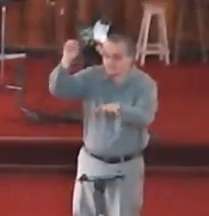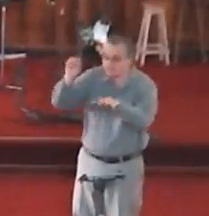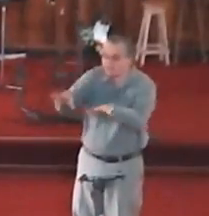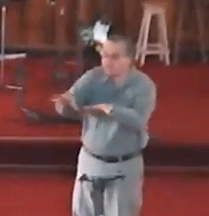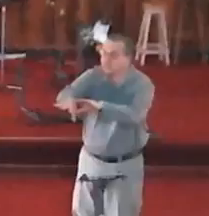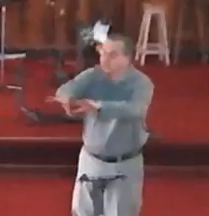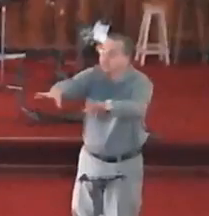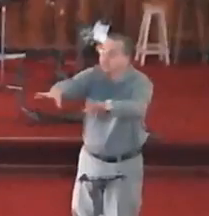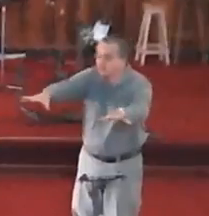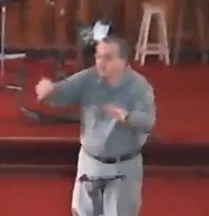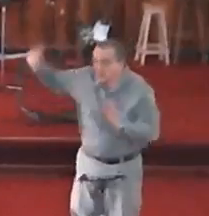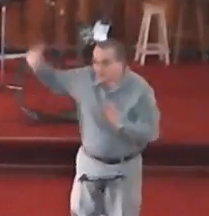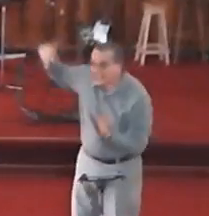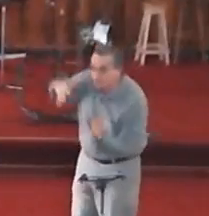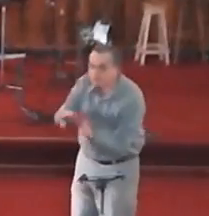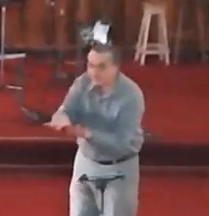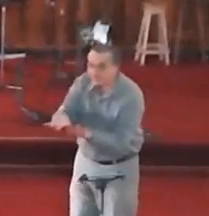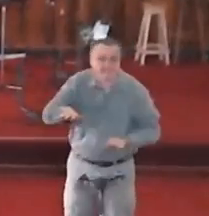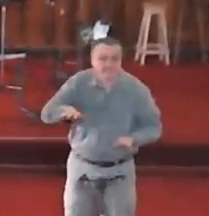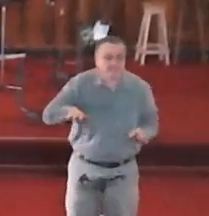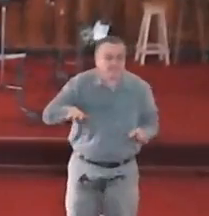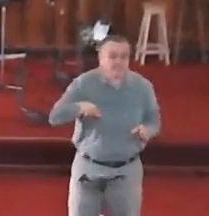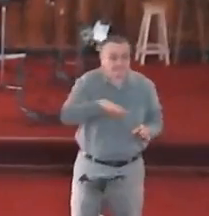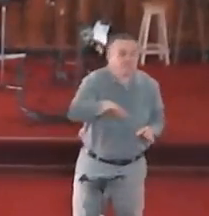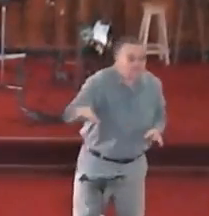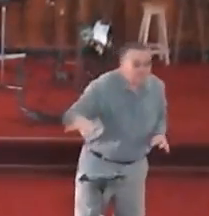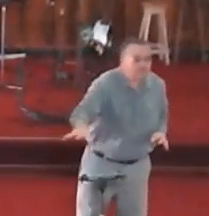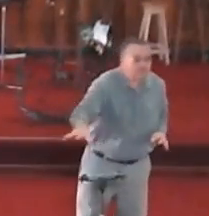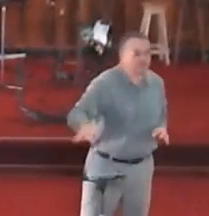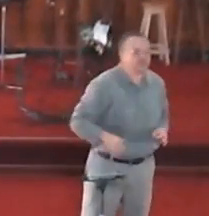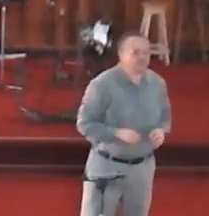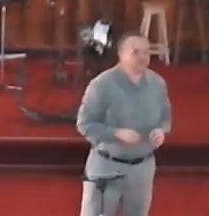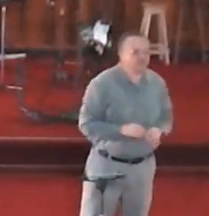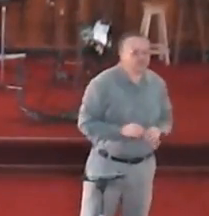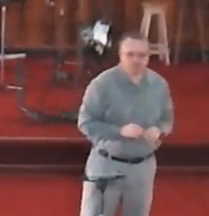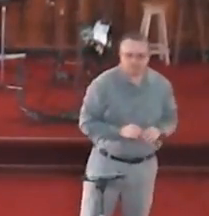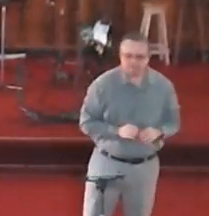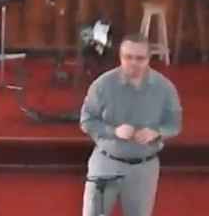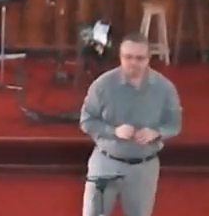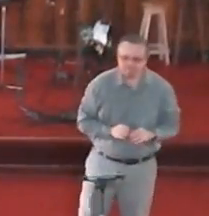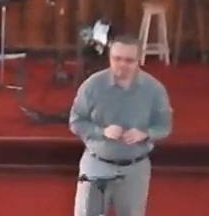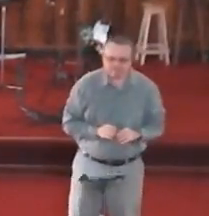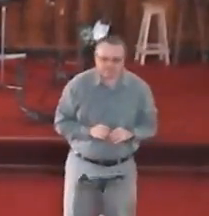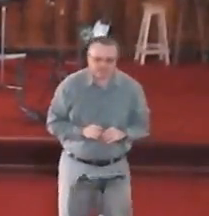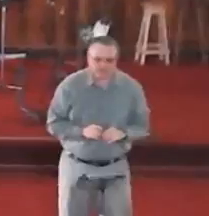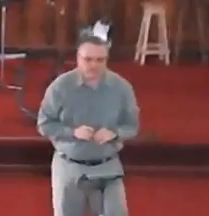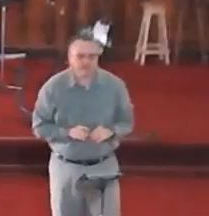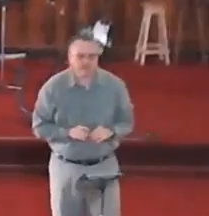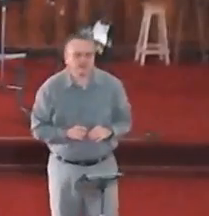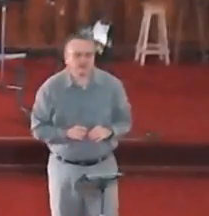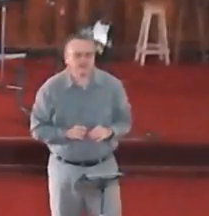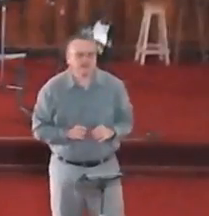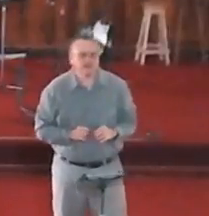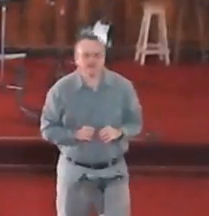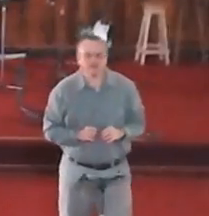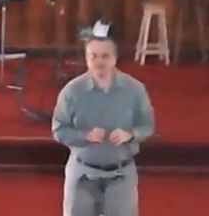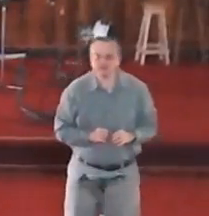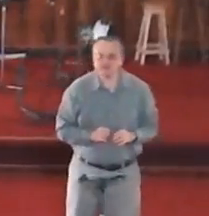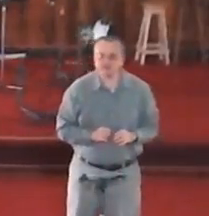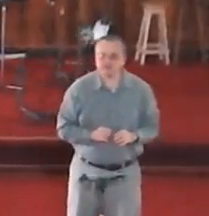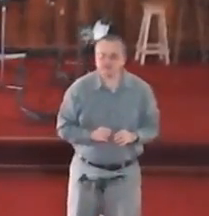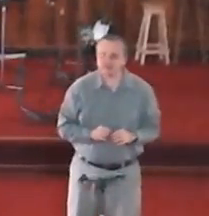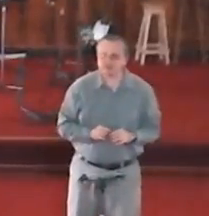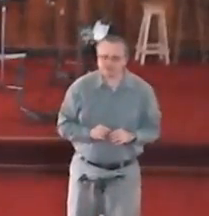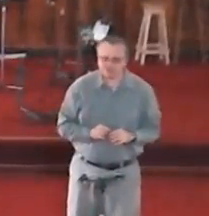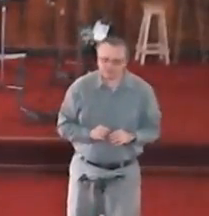porque el Espíritu Santo los iba a acompañar y nos sigue acompañando. When Jesus rose into heaven, he said to the